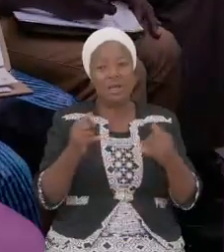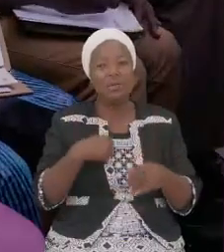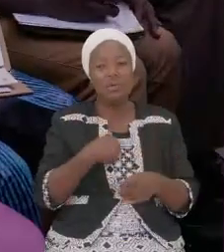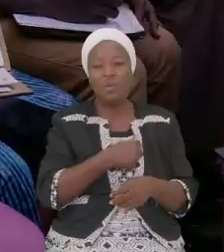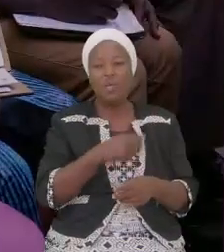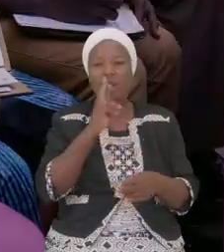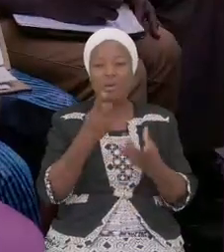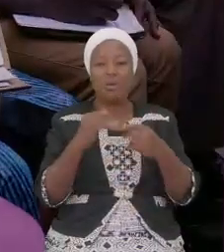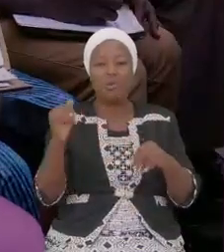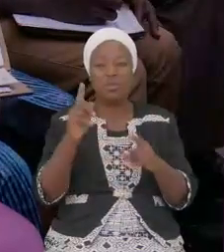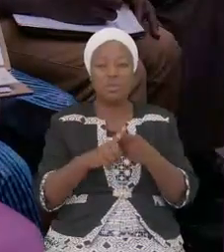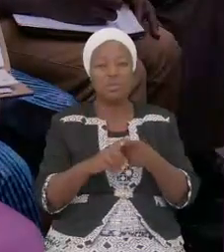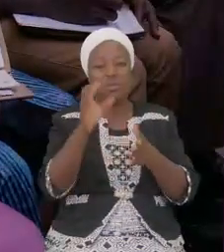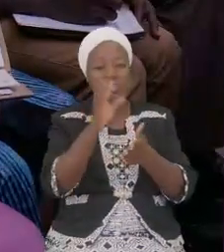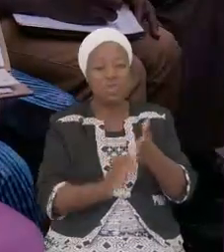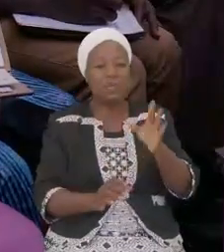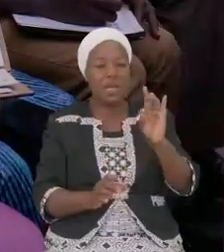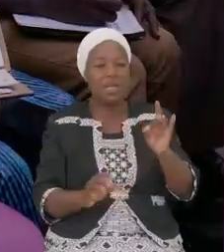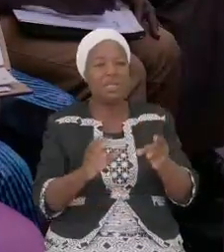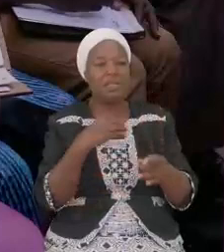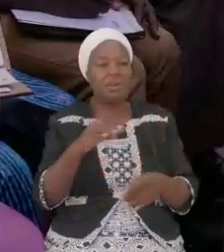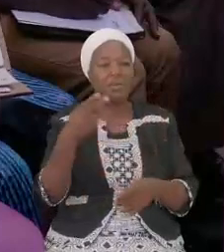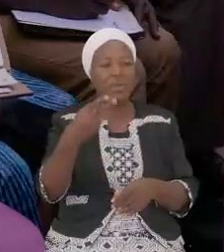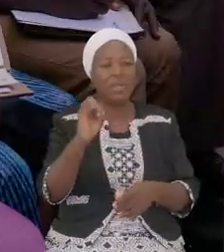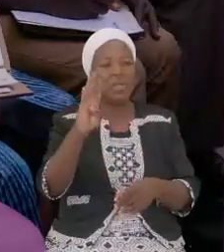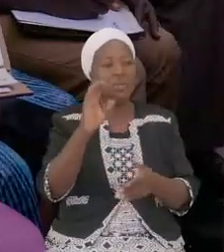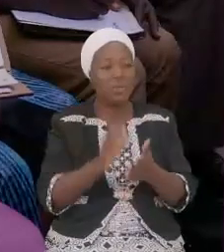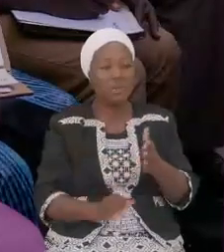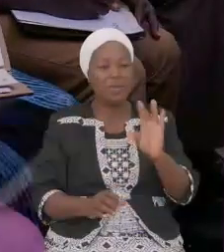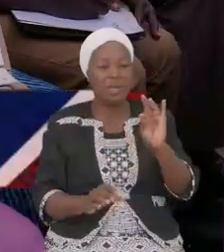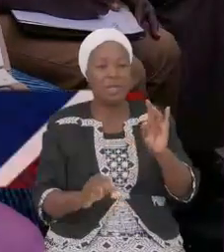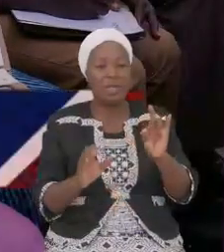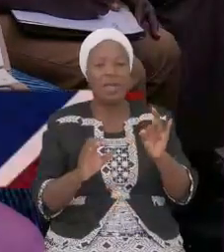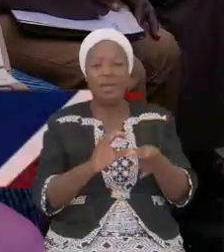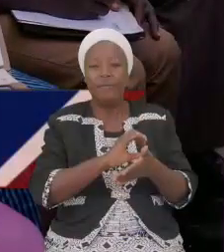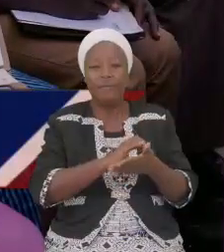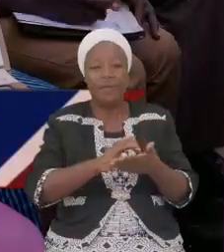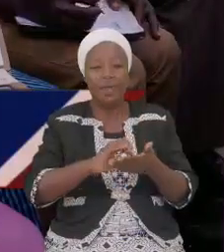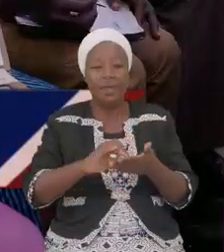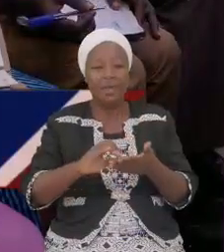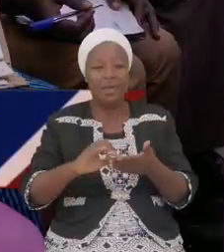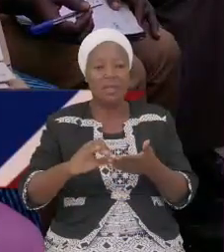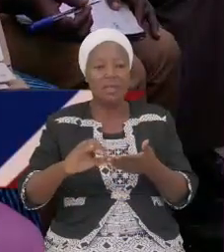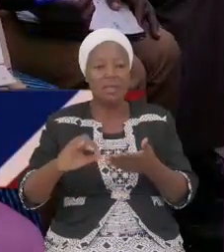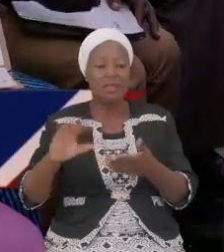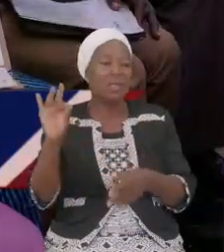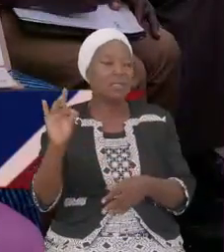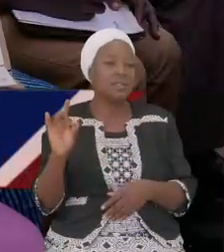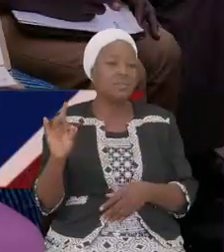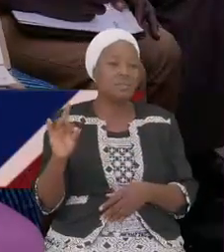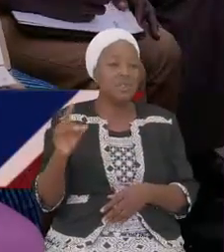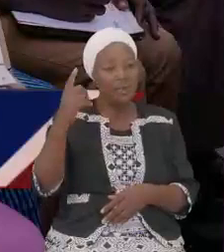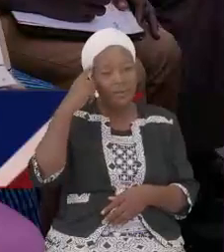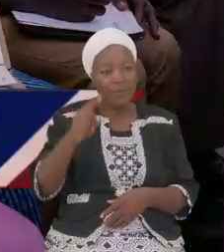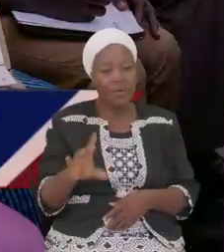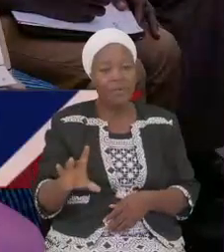to chapter 8 of Hebrews. Hebrews chapter 8, we're reading from verse 8. For